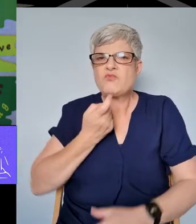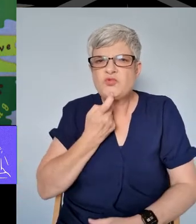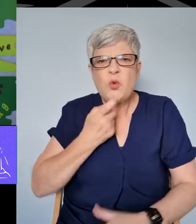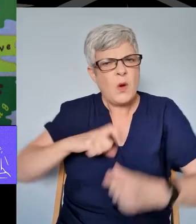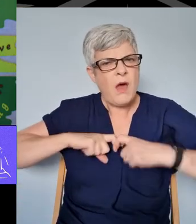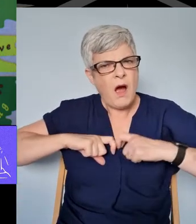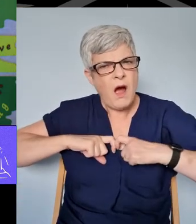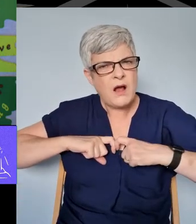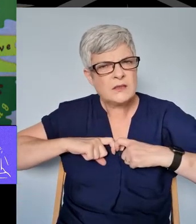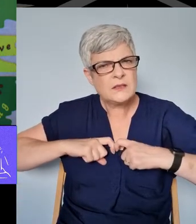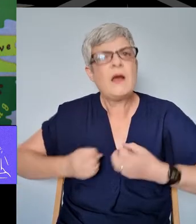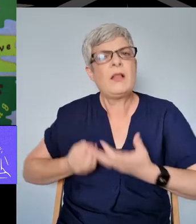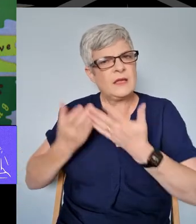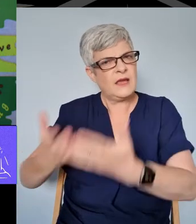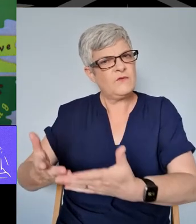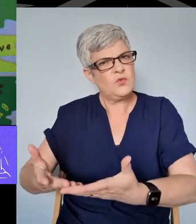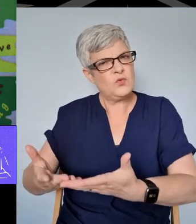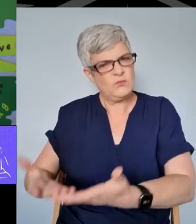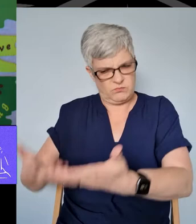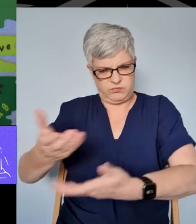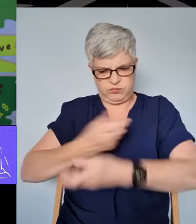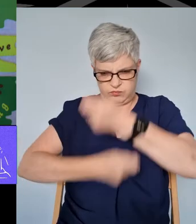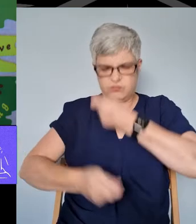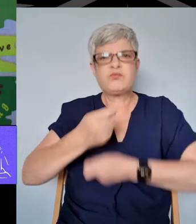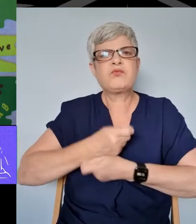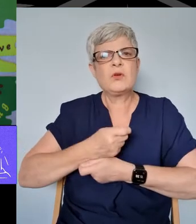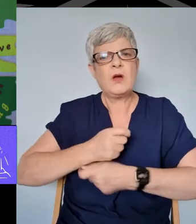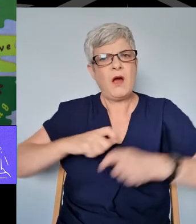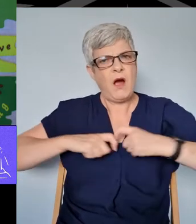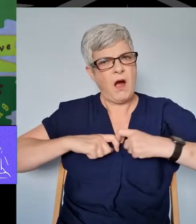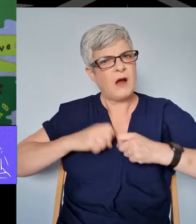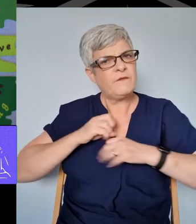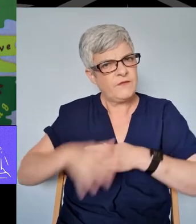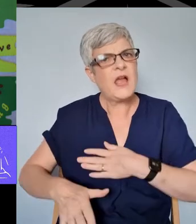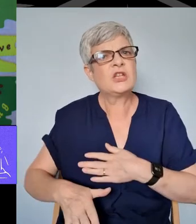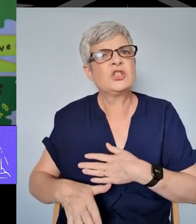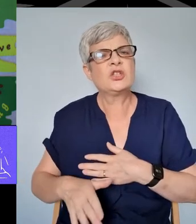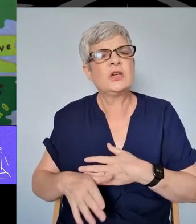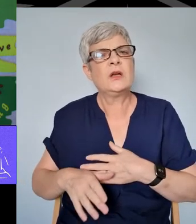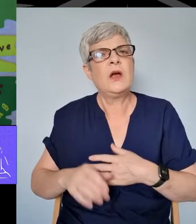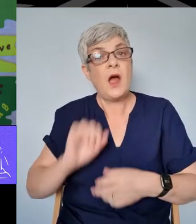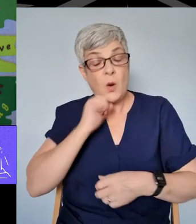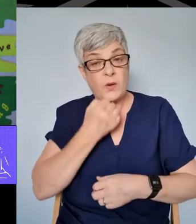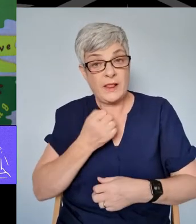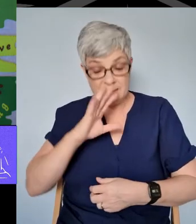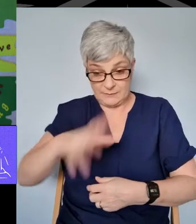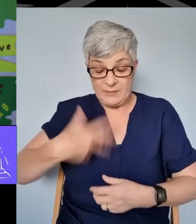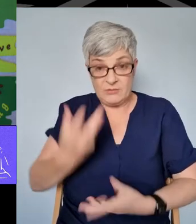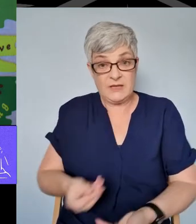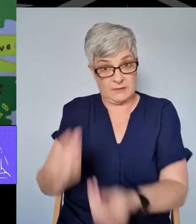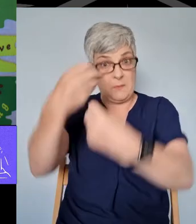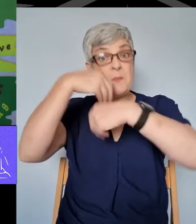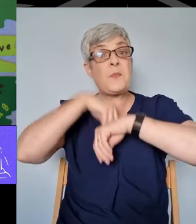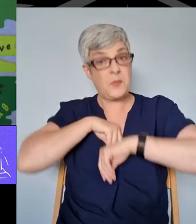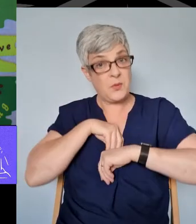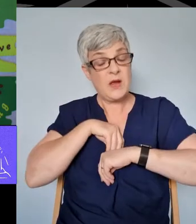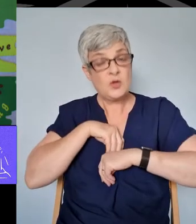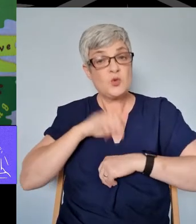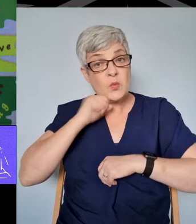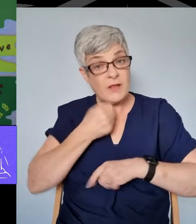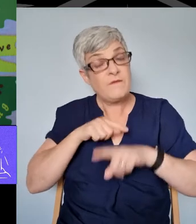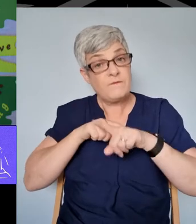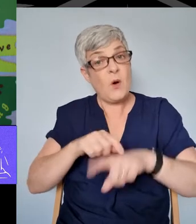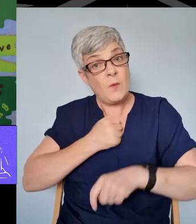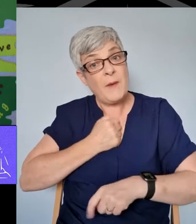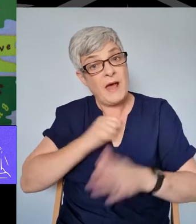and give you a heart of flesh. And I will put my spirit in you and move you to follow my decrees and